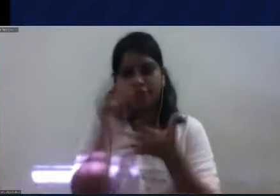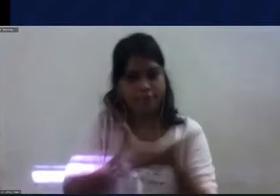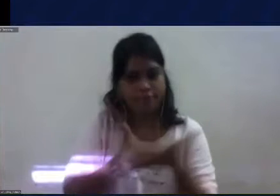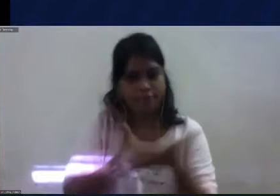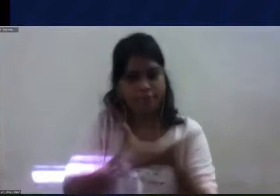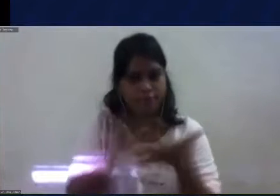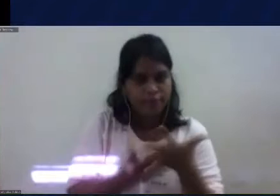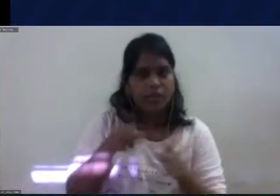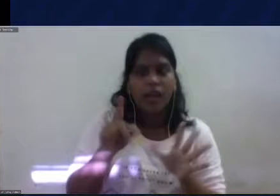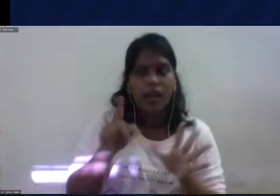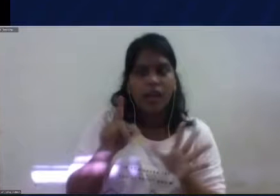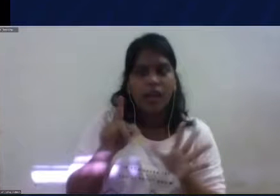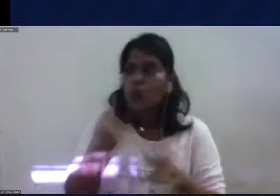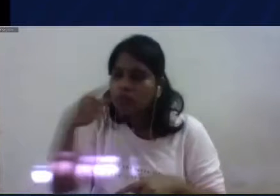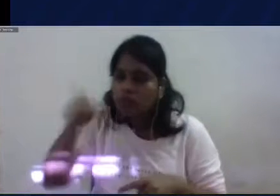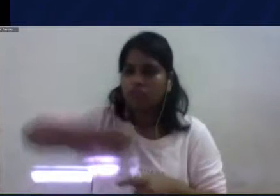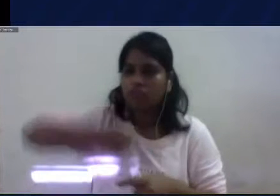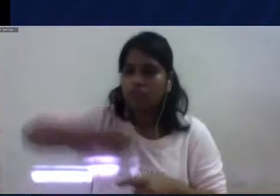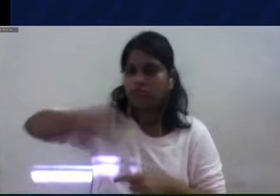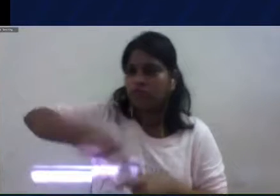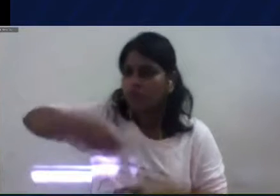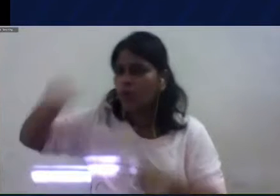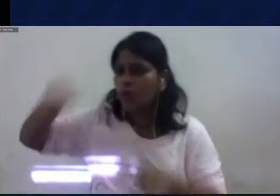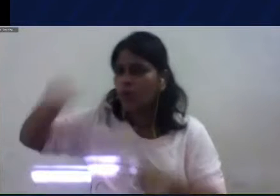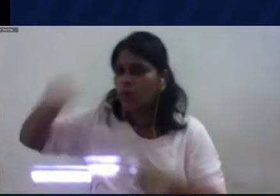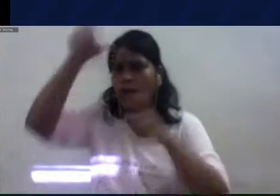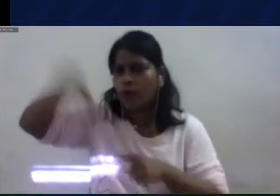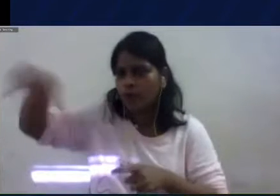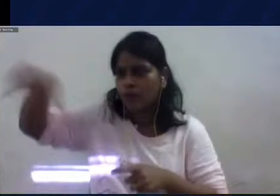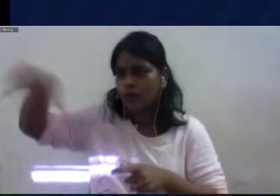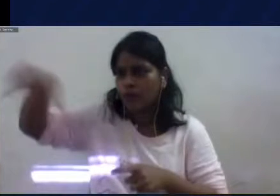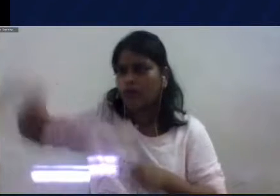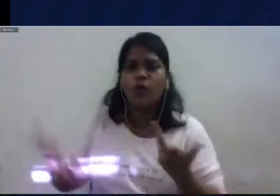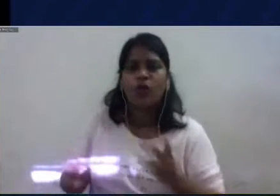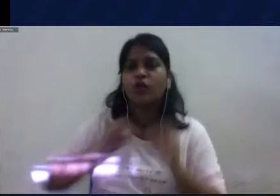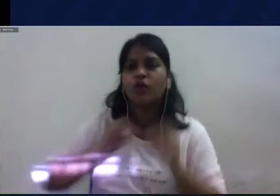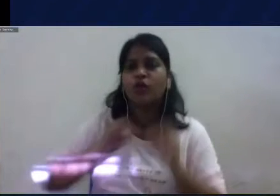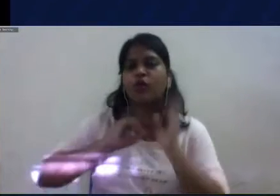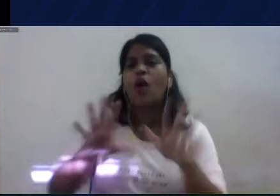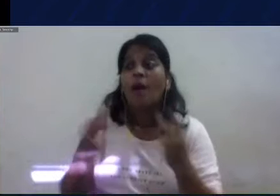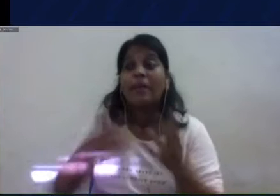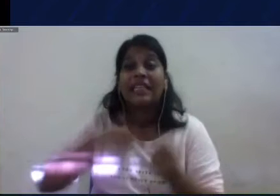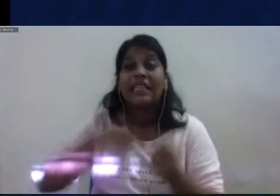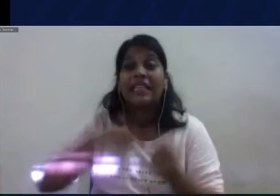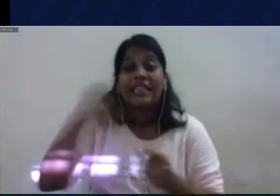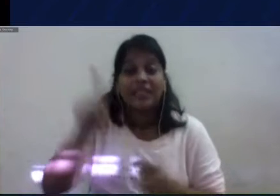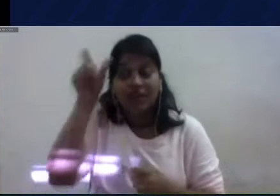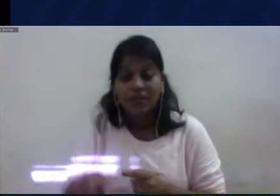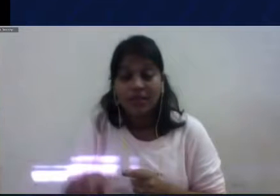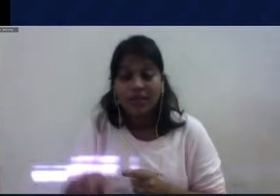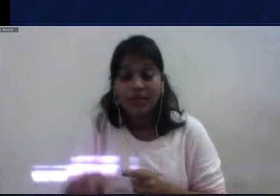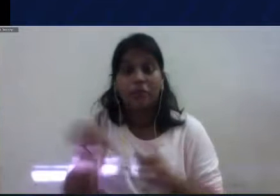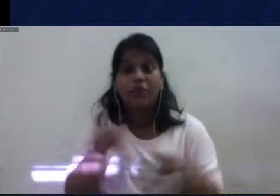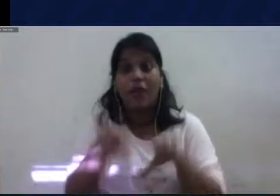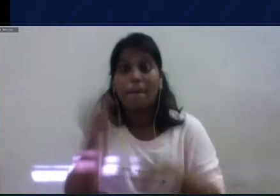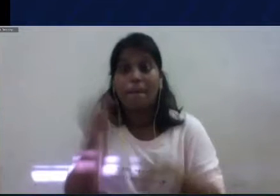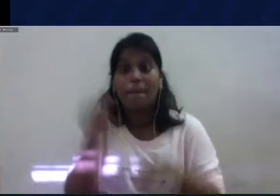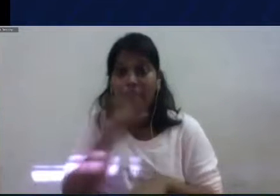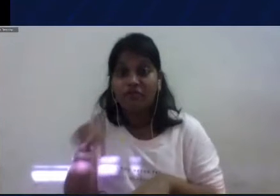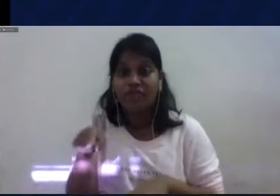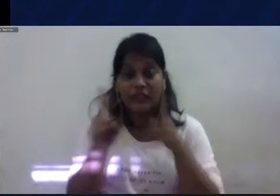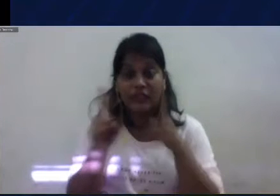tally marks of who is trying to throw how many rings on which particular beverage, which